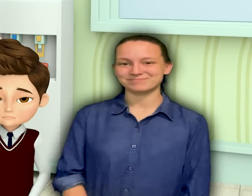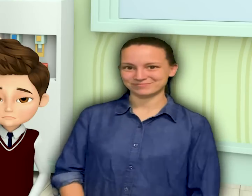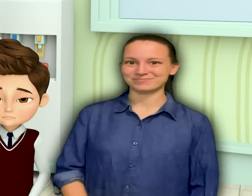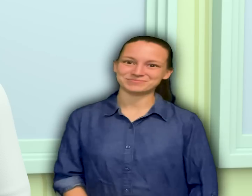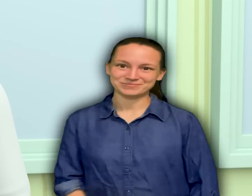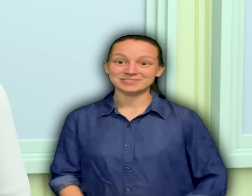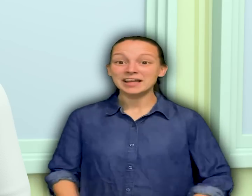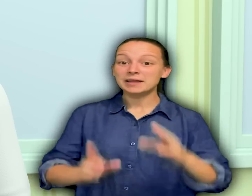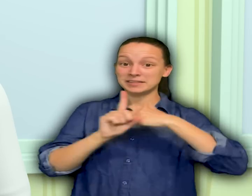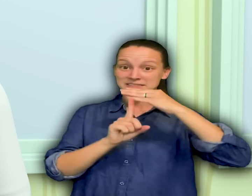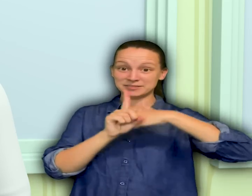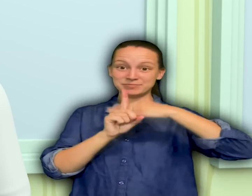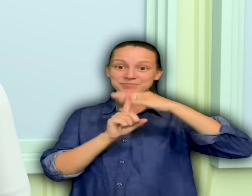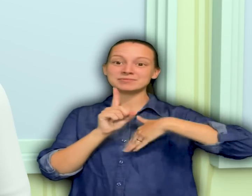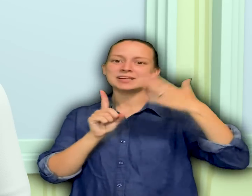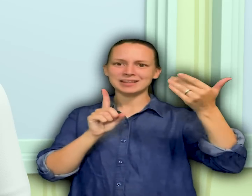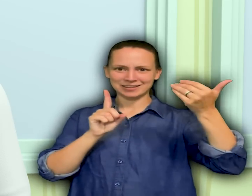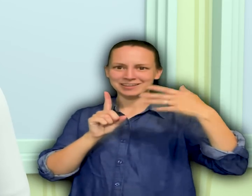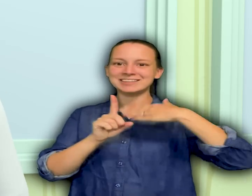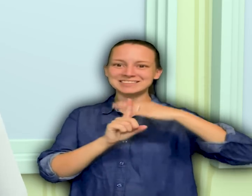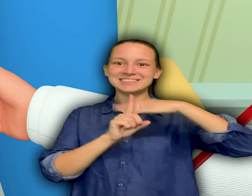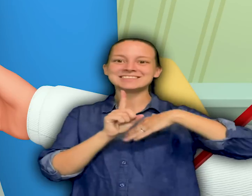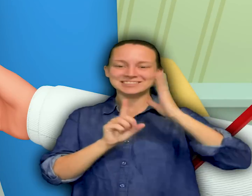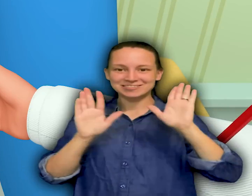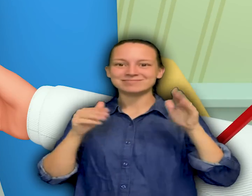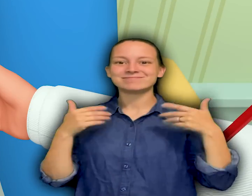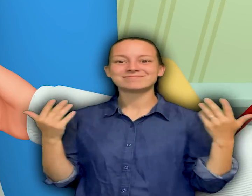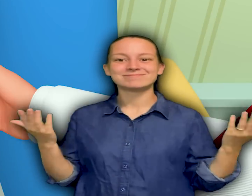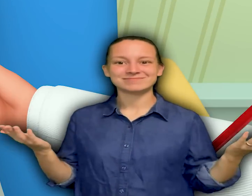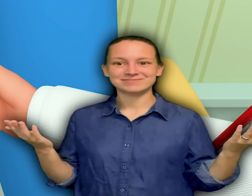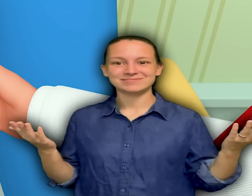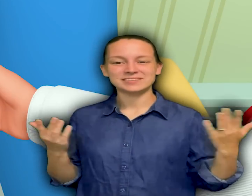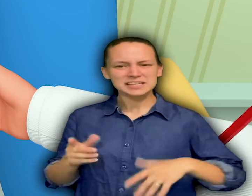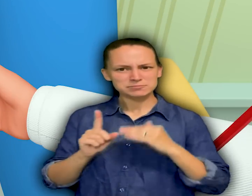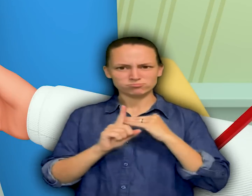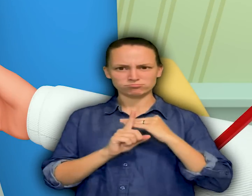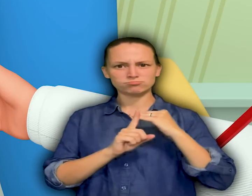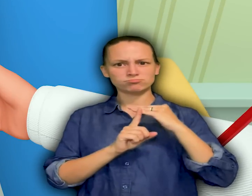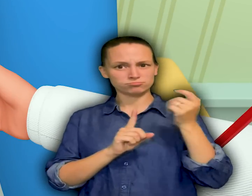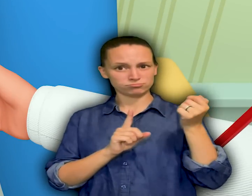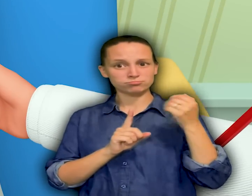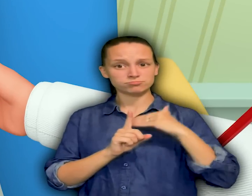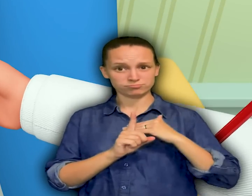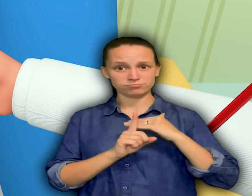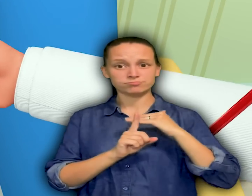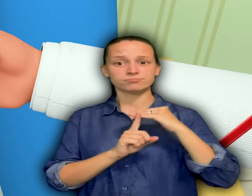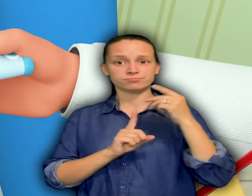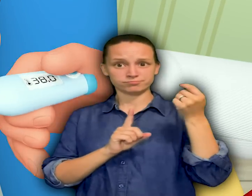really care take temperature go on take temperature it's a little